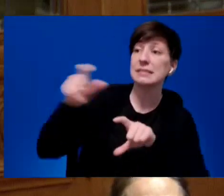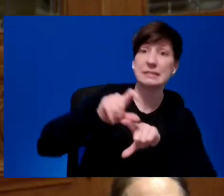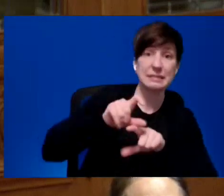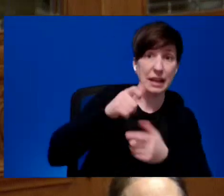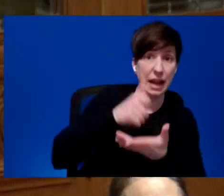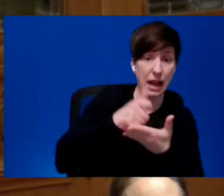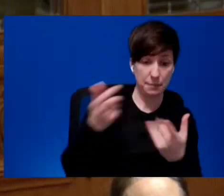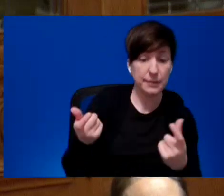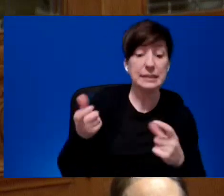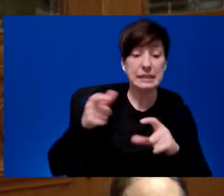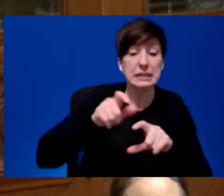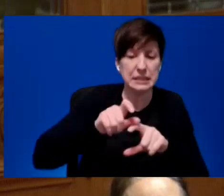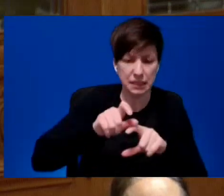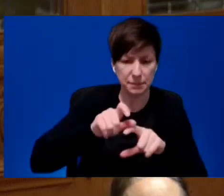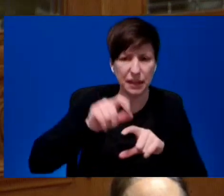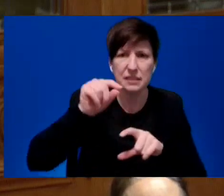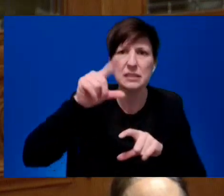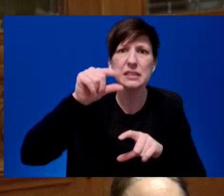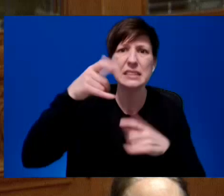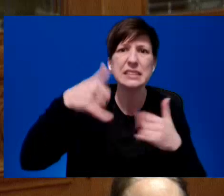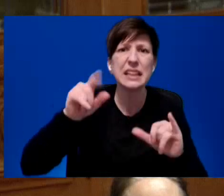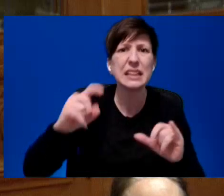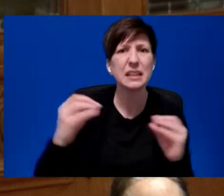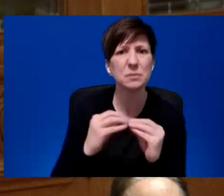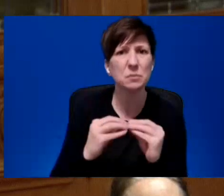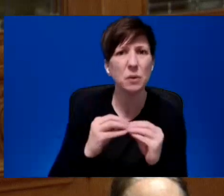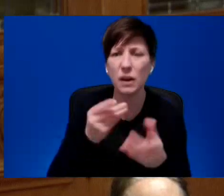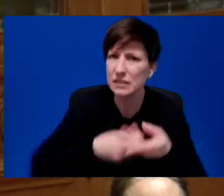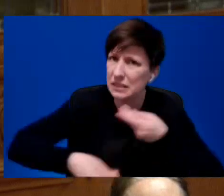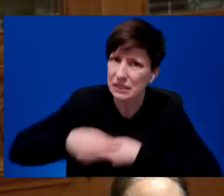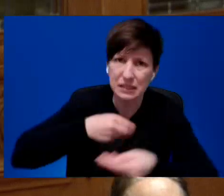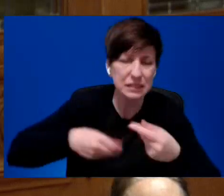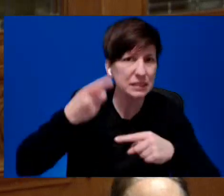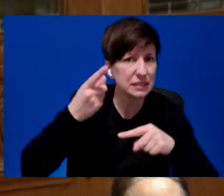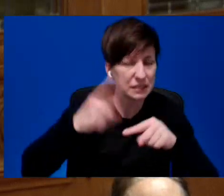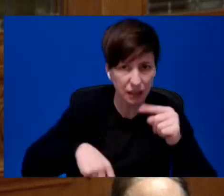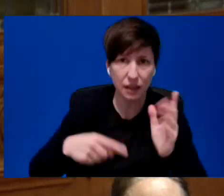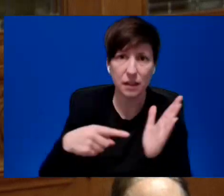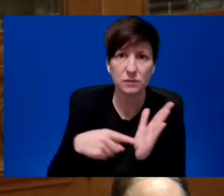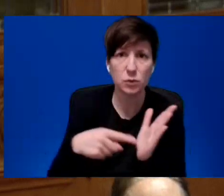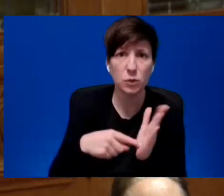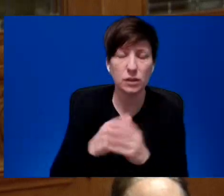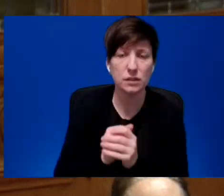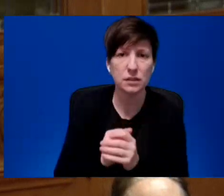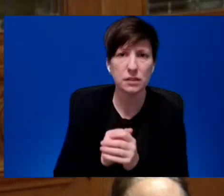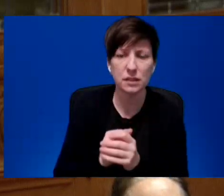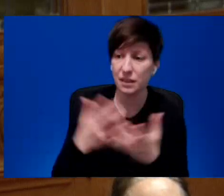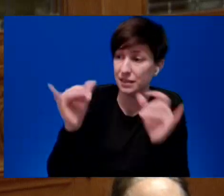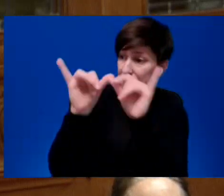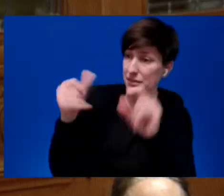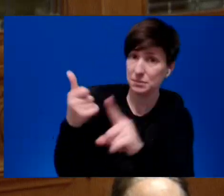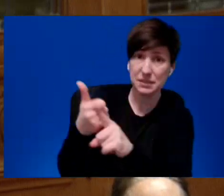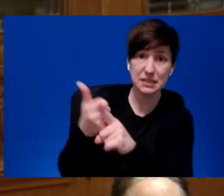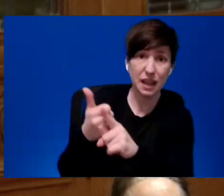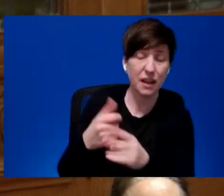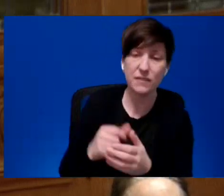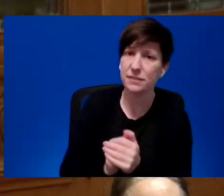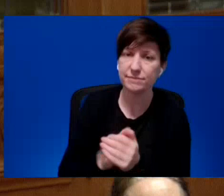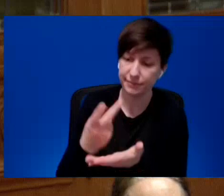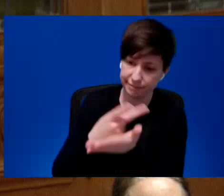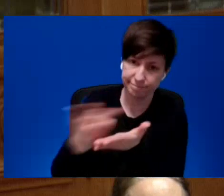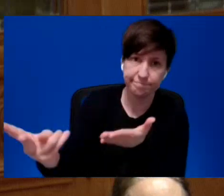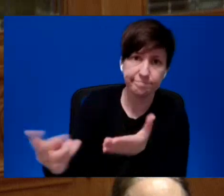meet. The system is broken. People who worked hard their whole lives, who contributed to the fabric of this society, are being forced